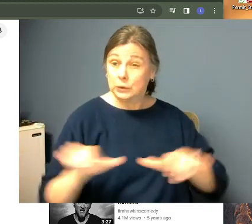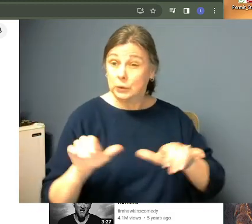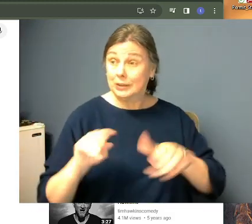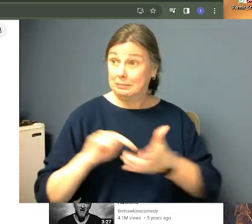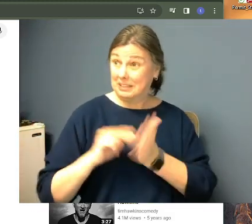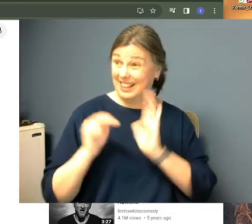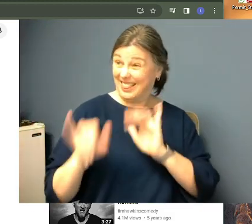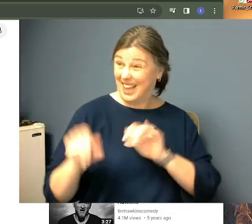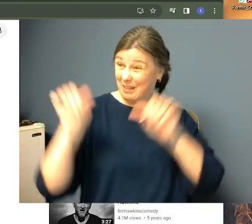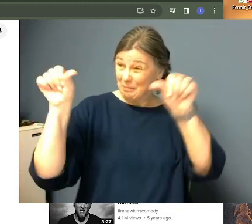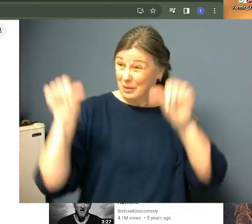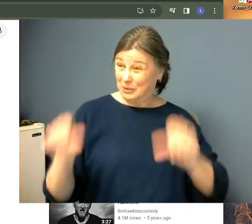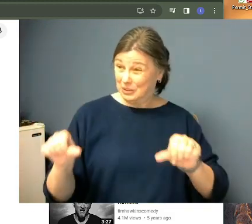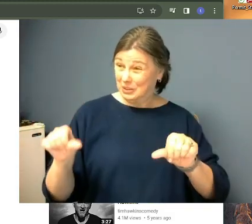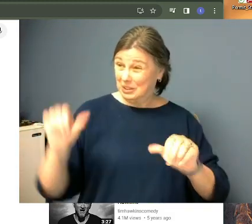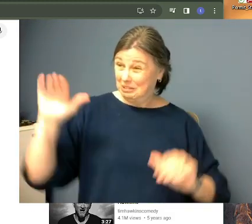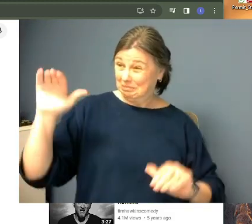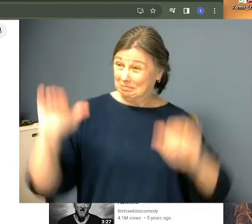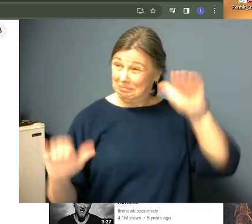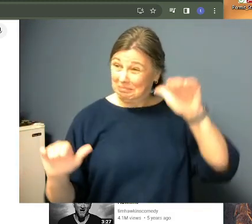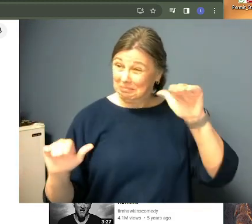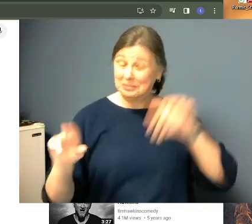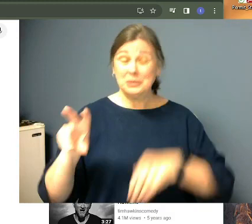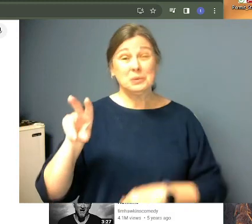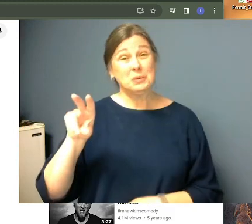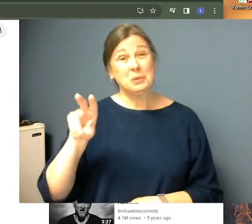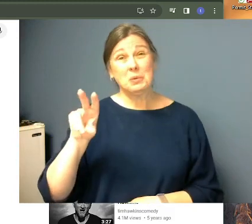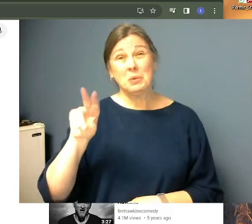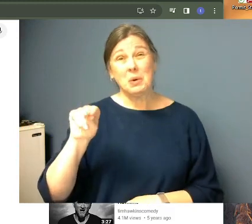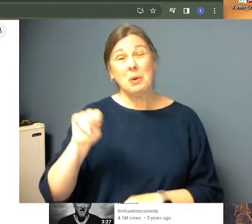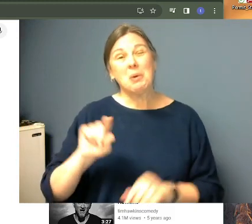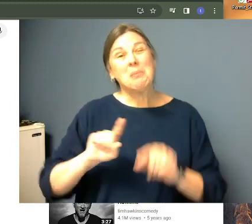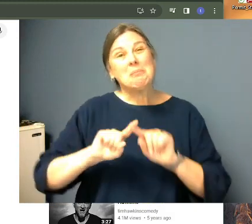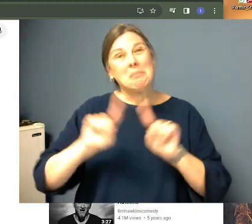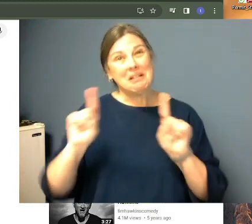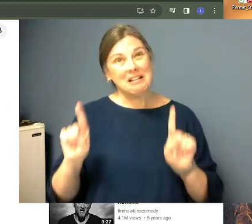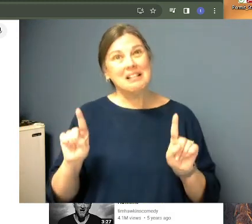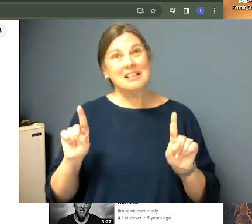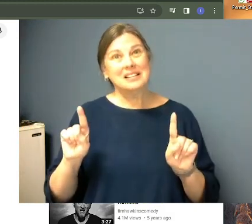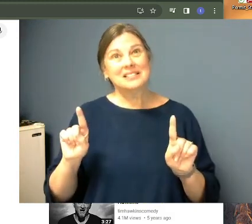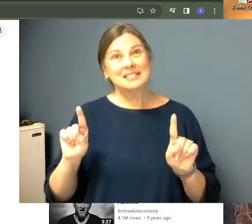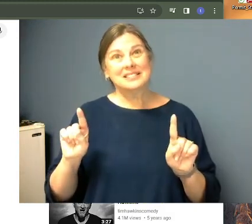But she also very much reflects